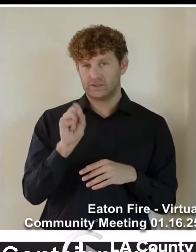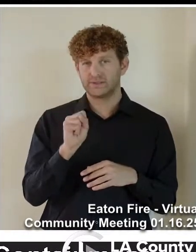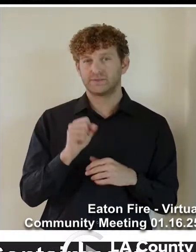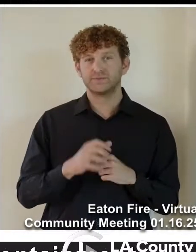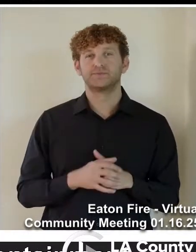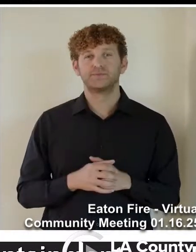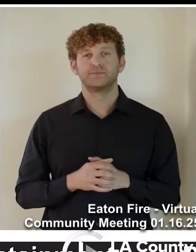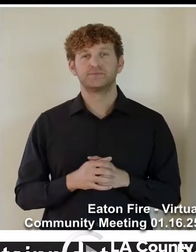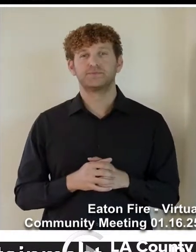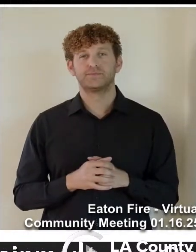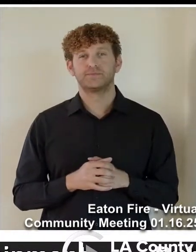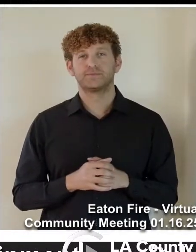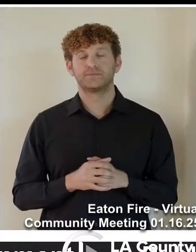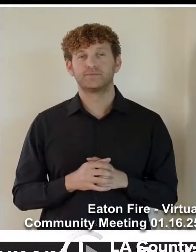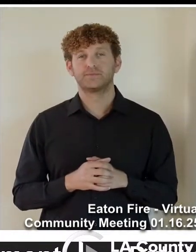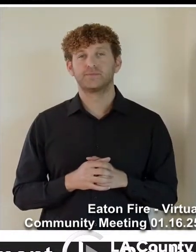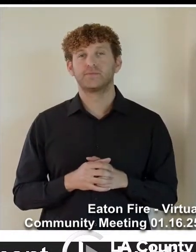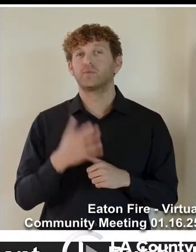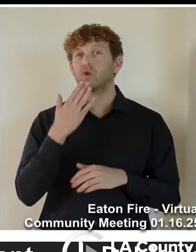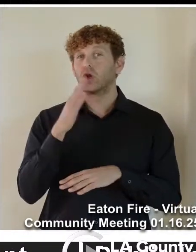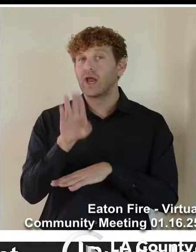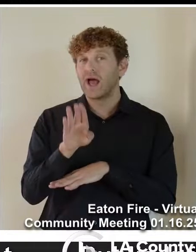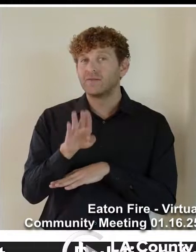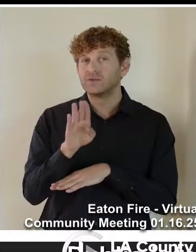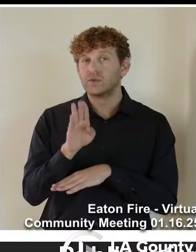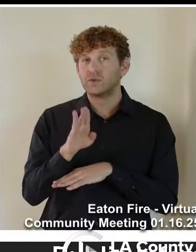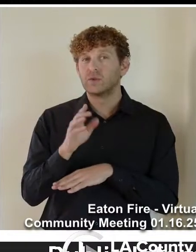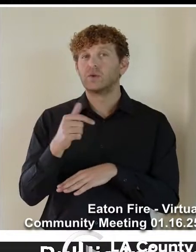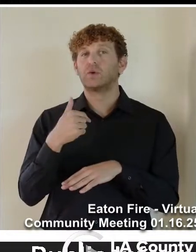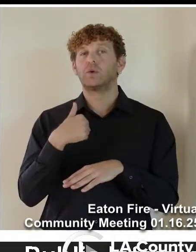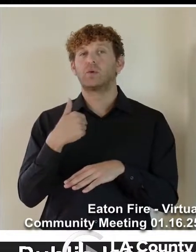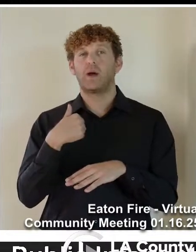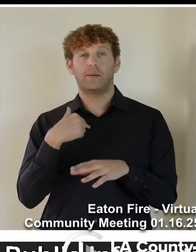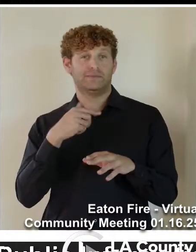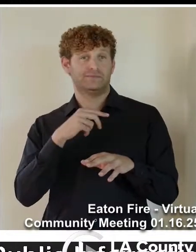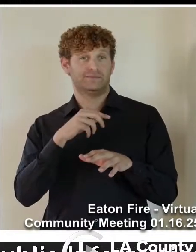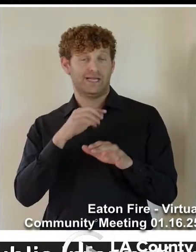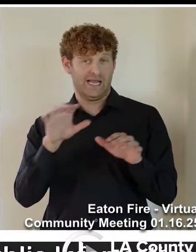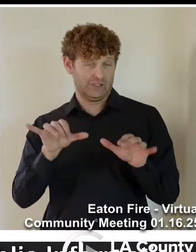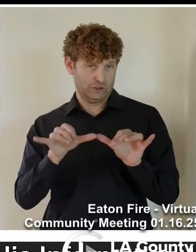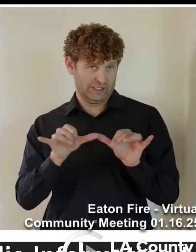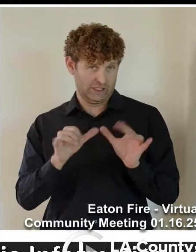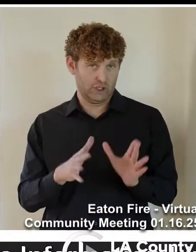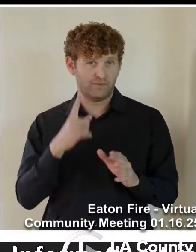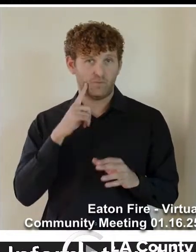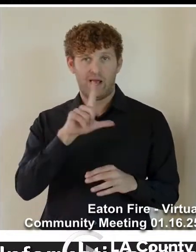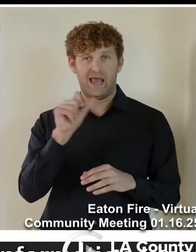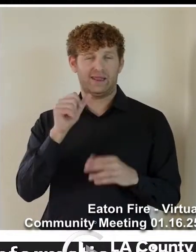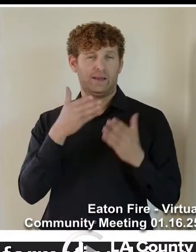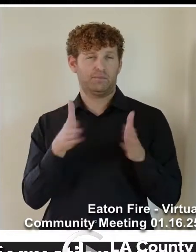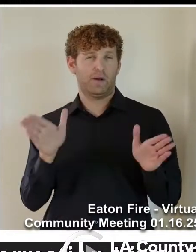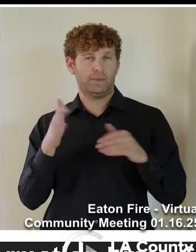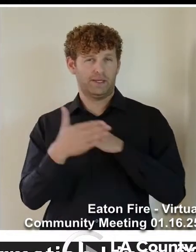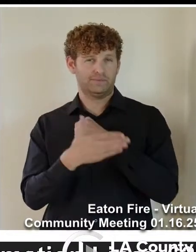Good afternoon. I'm Yona Halpern, a principal engineer from LA County Public Works. LA County is committed to working with residents and all